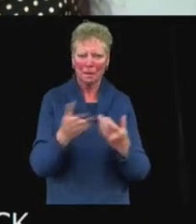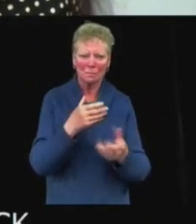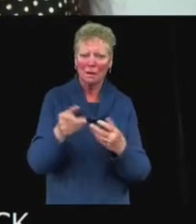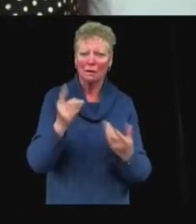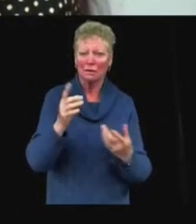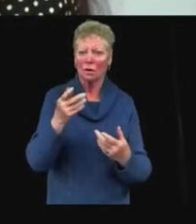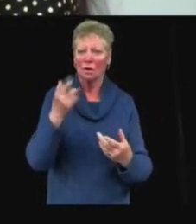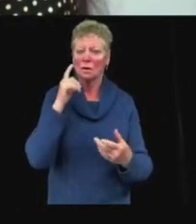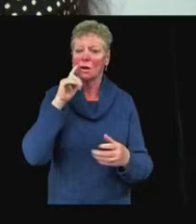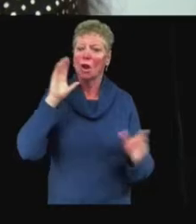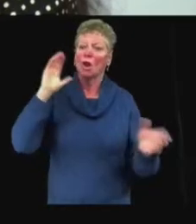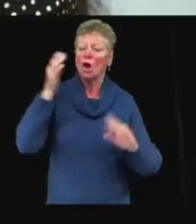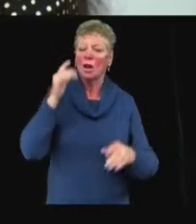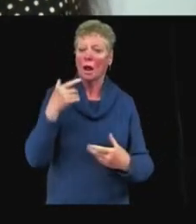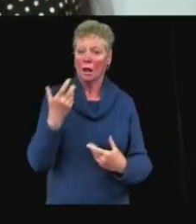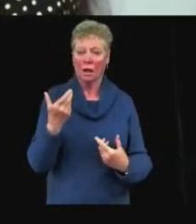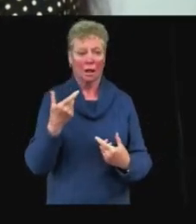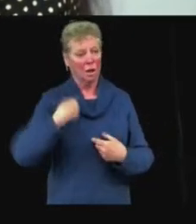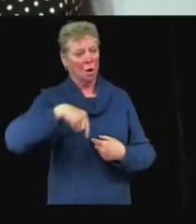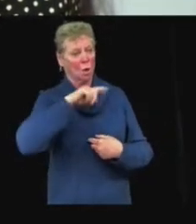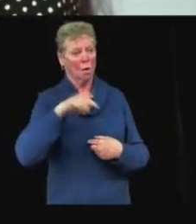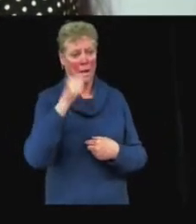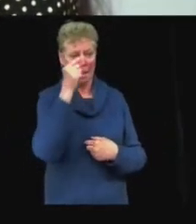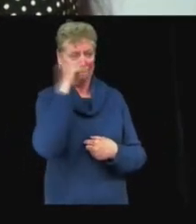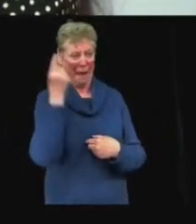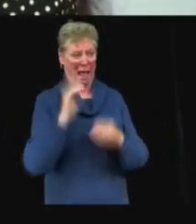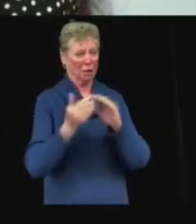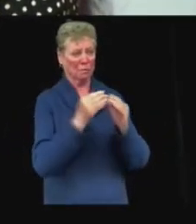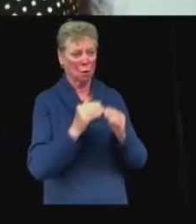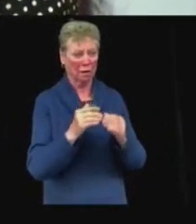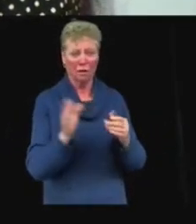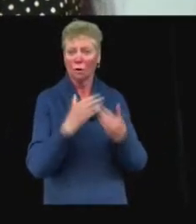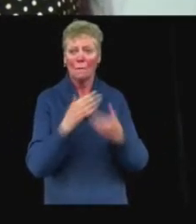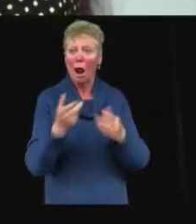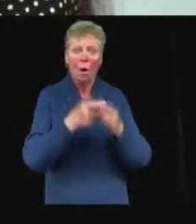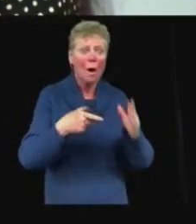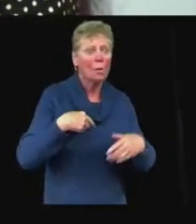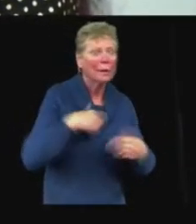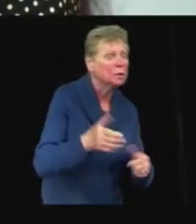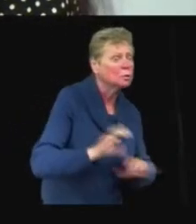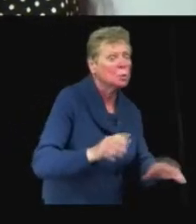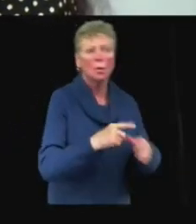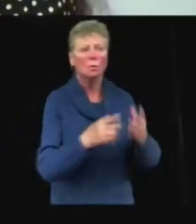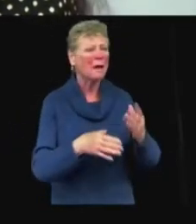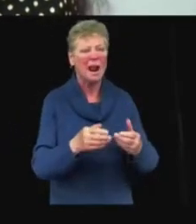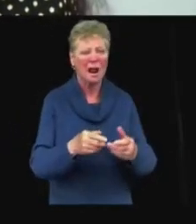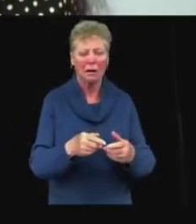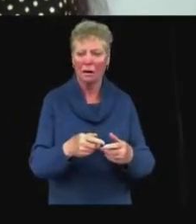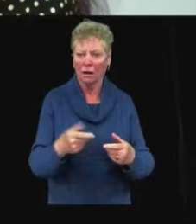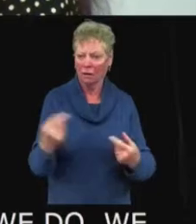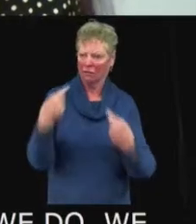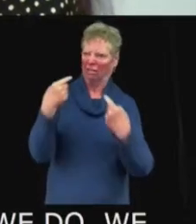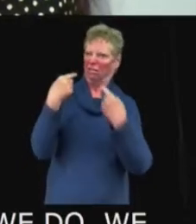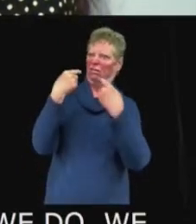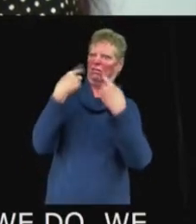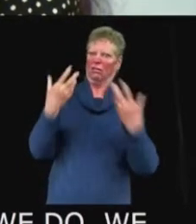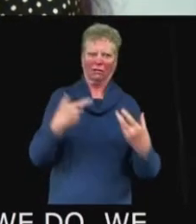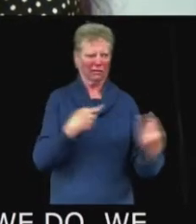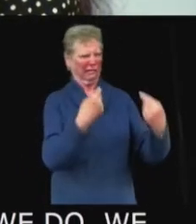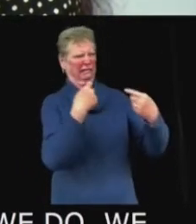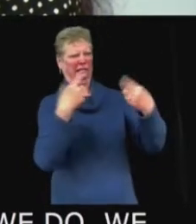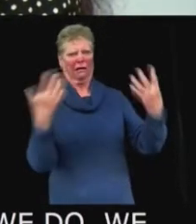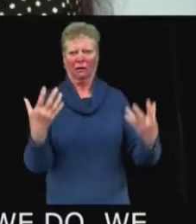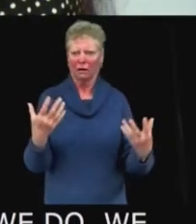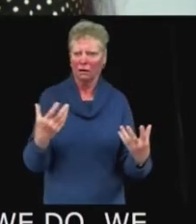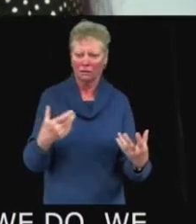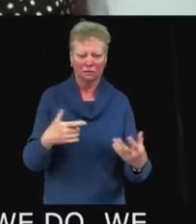do, we end up perceiving the heavy brunt of policing that makes us more unsafe, makes us unable to deal with our own problems in our